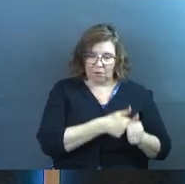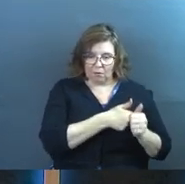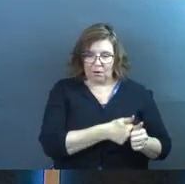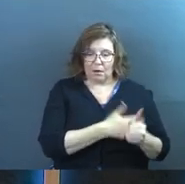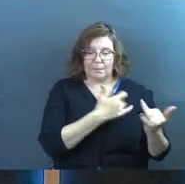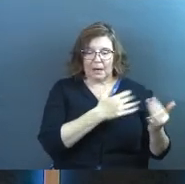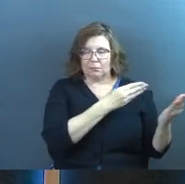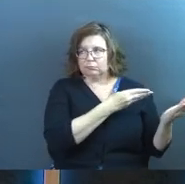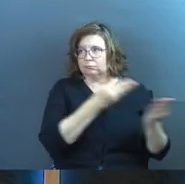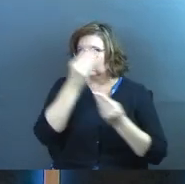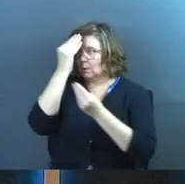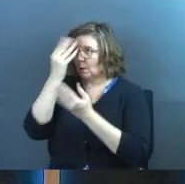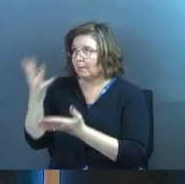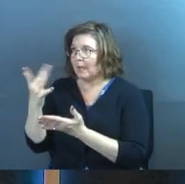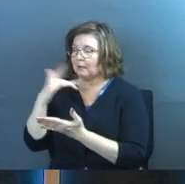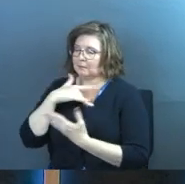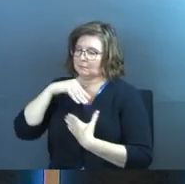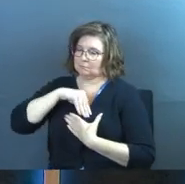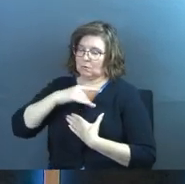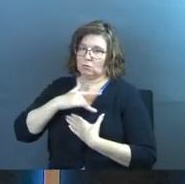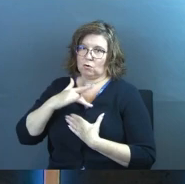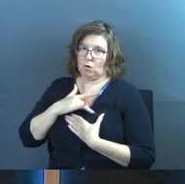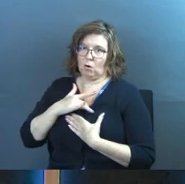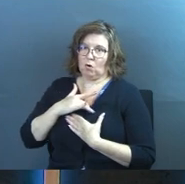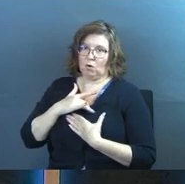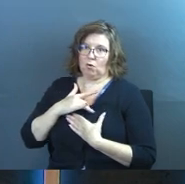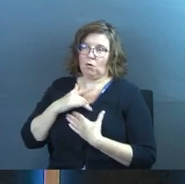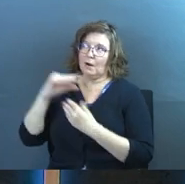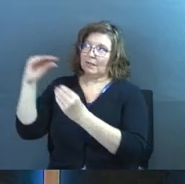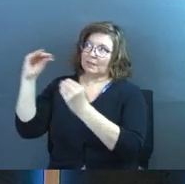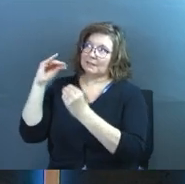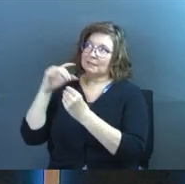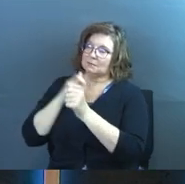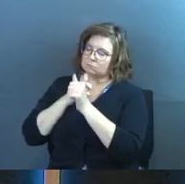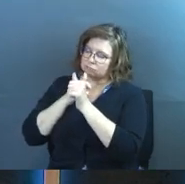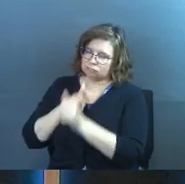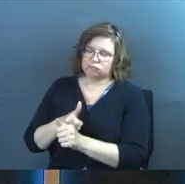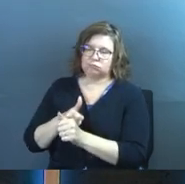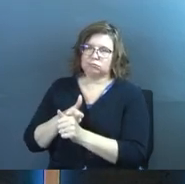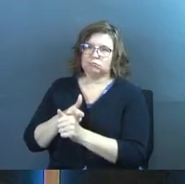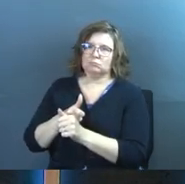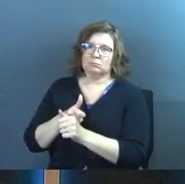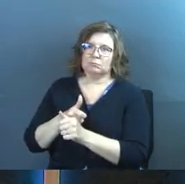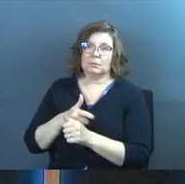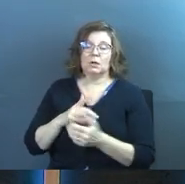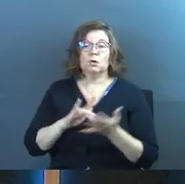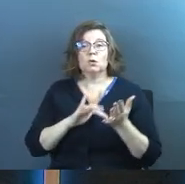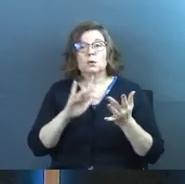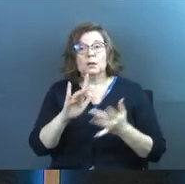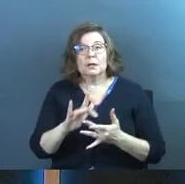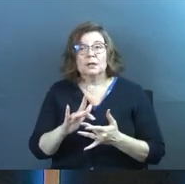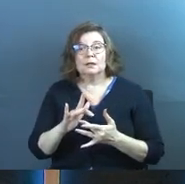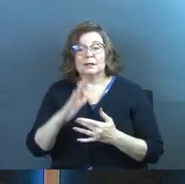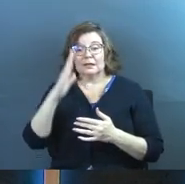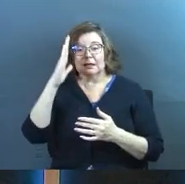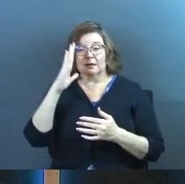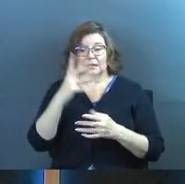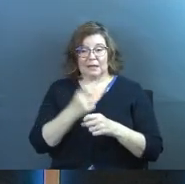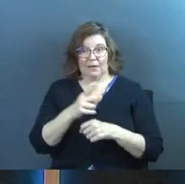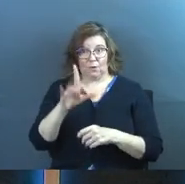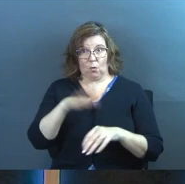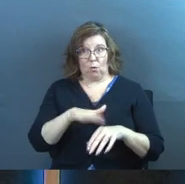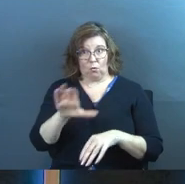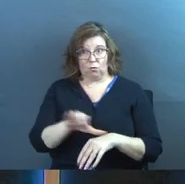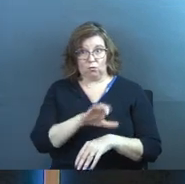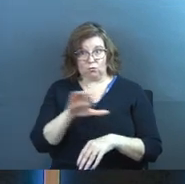your heart the pattern of teaching that has now claimed your allegiance. So Jesus got for you on